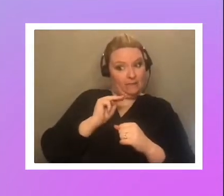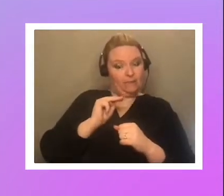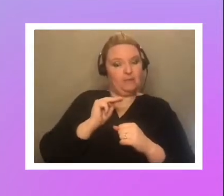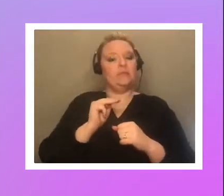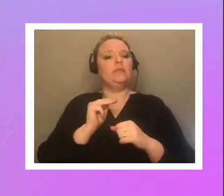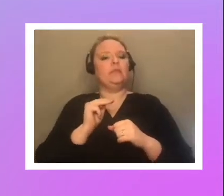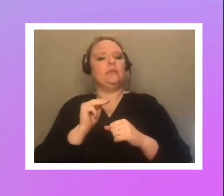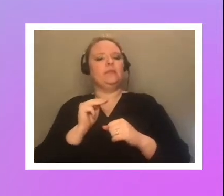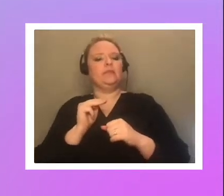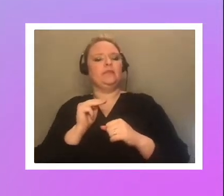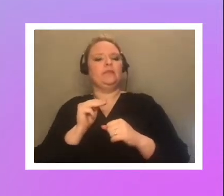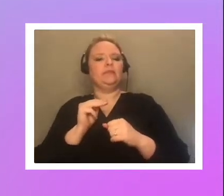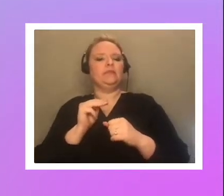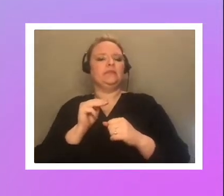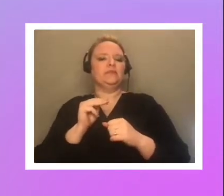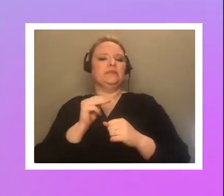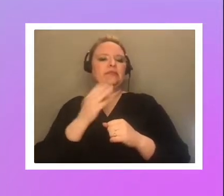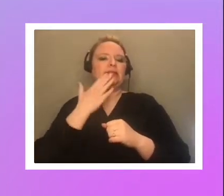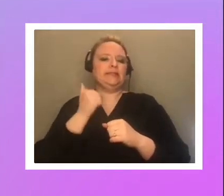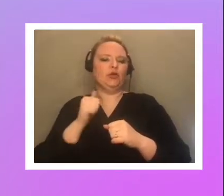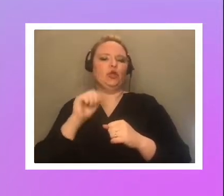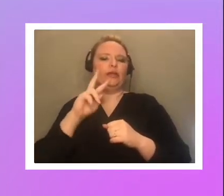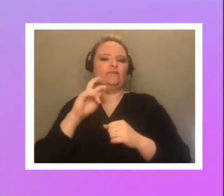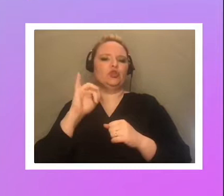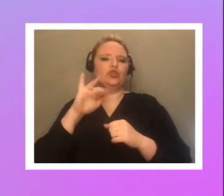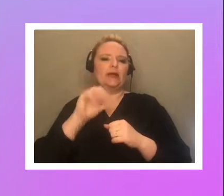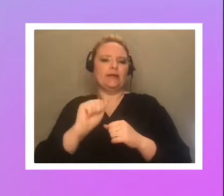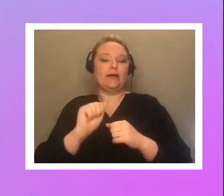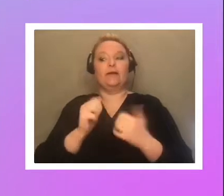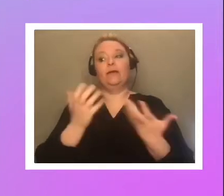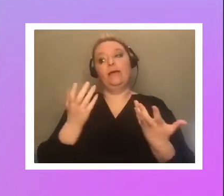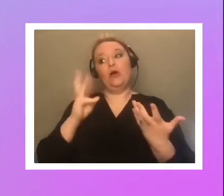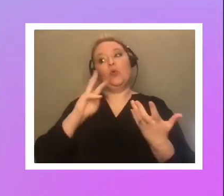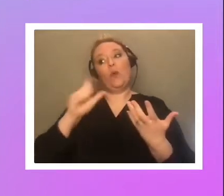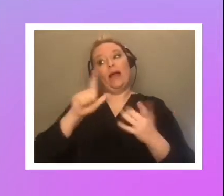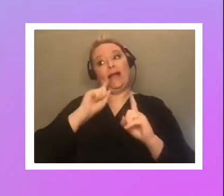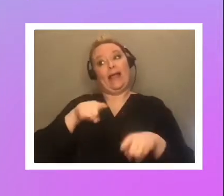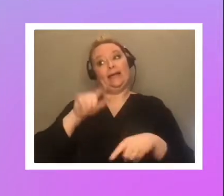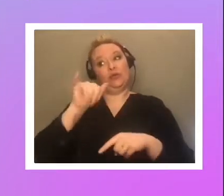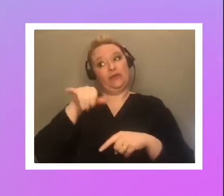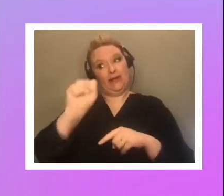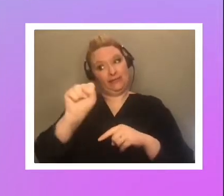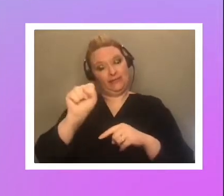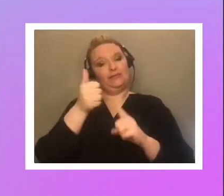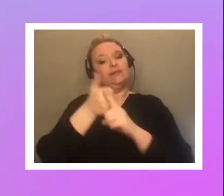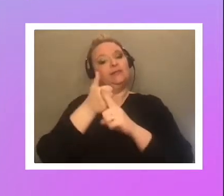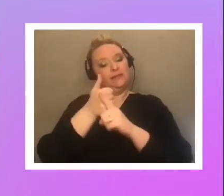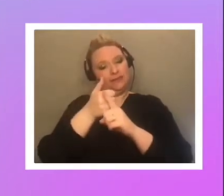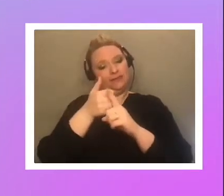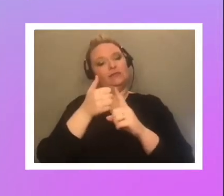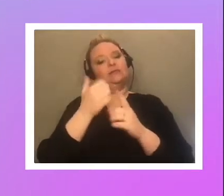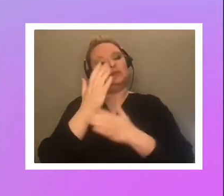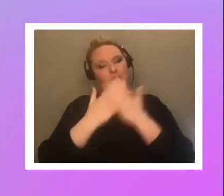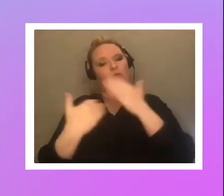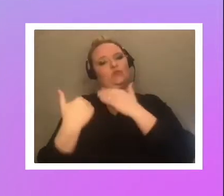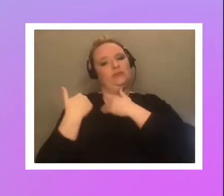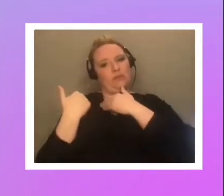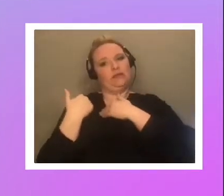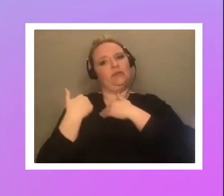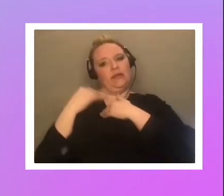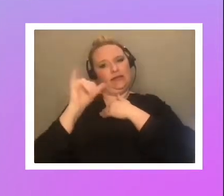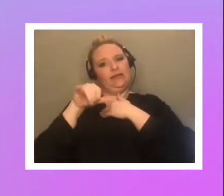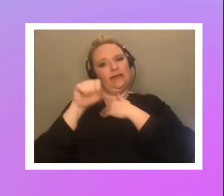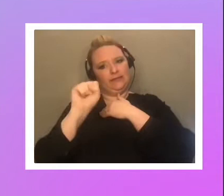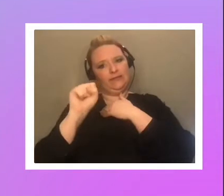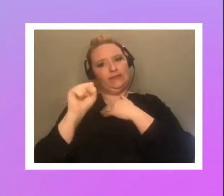Sincerely, Virginia." Well, yes, Virginia, you do carry some of the responsibility, and